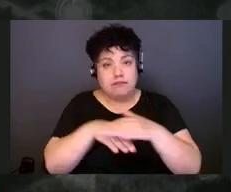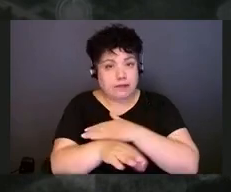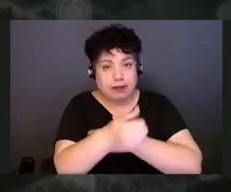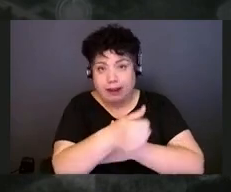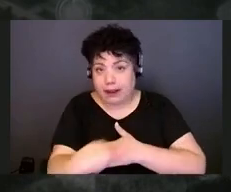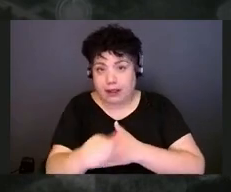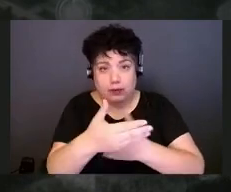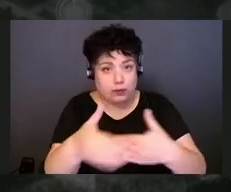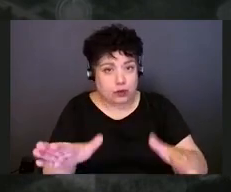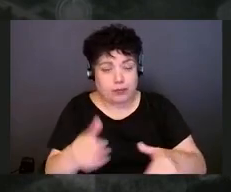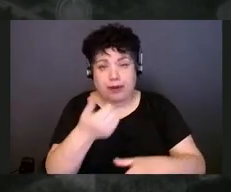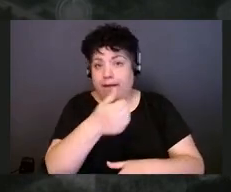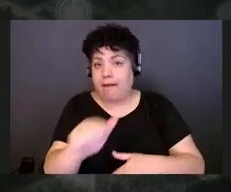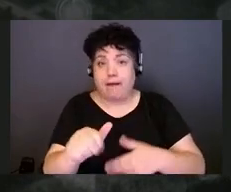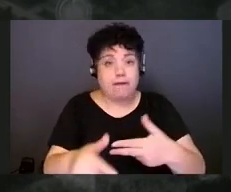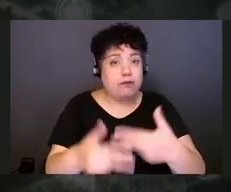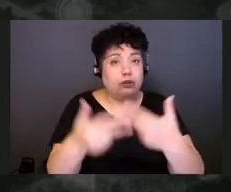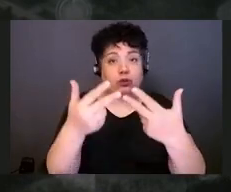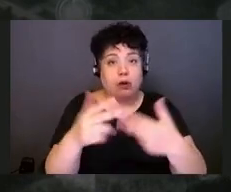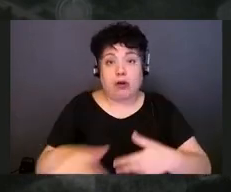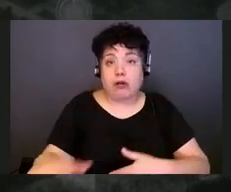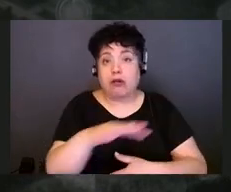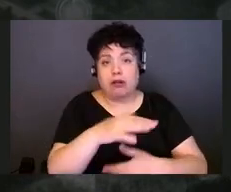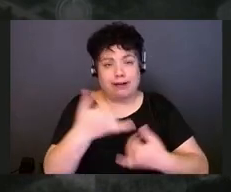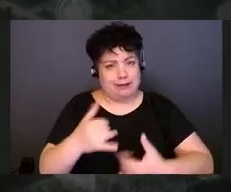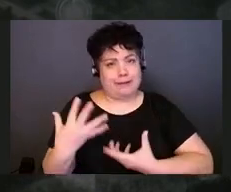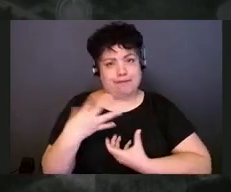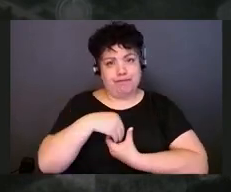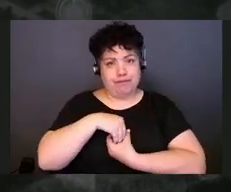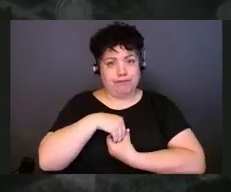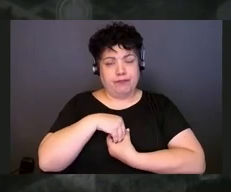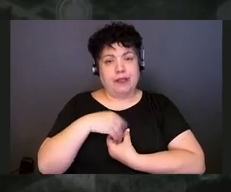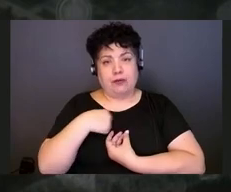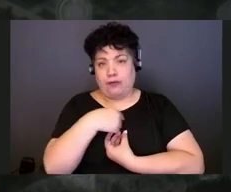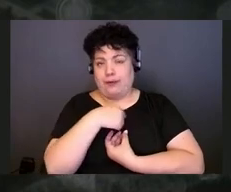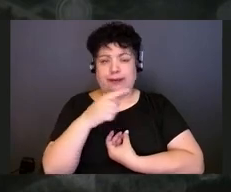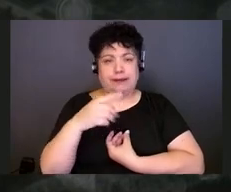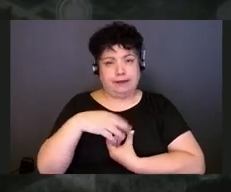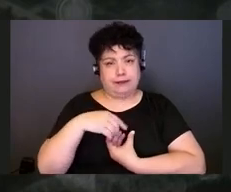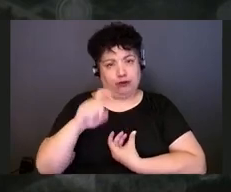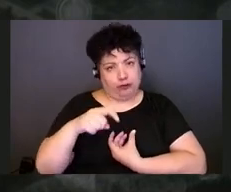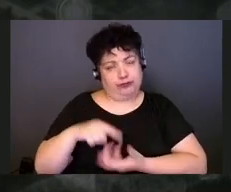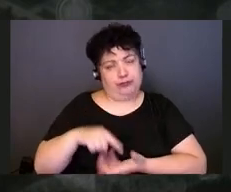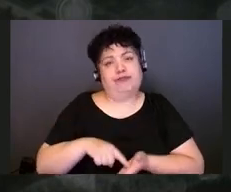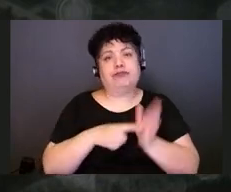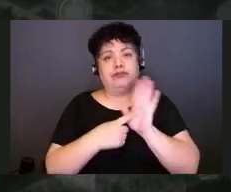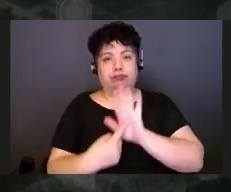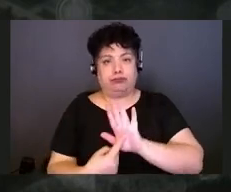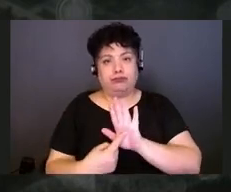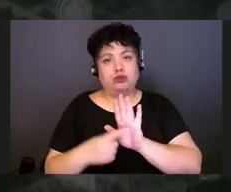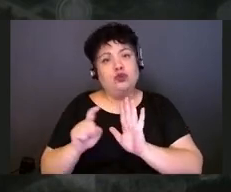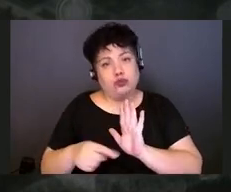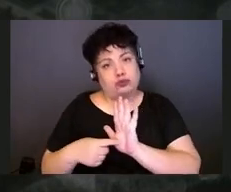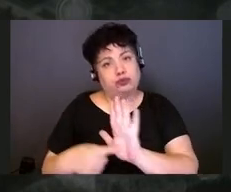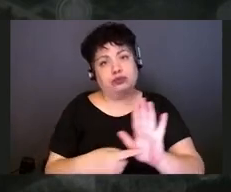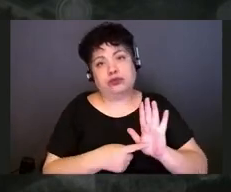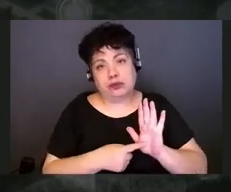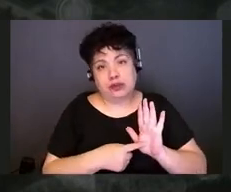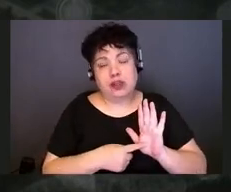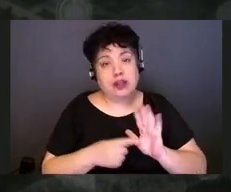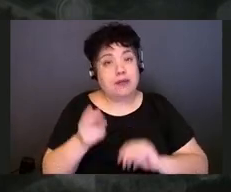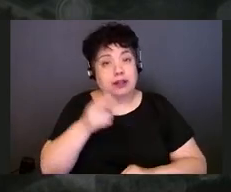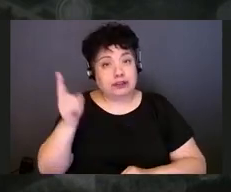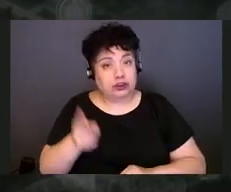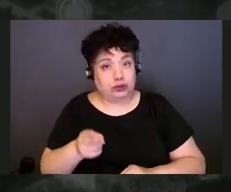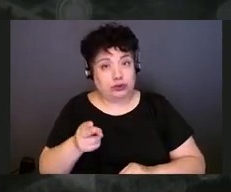virtual space, and we must always bring them into view. But it is with this knowledge of history